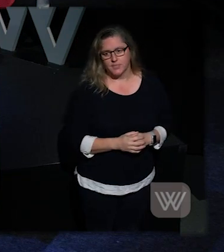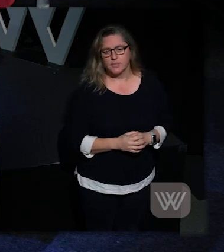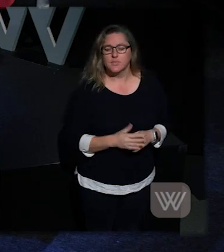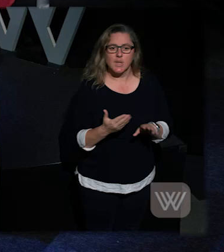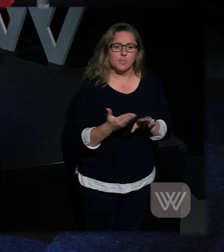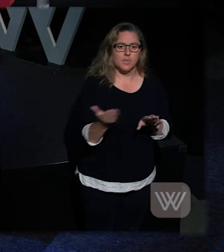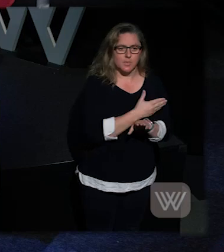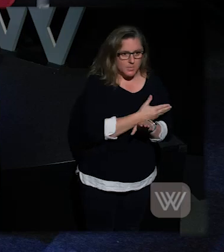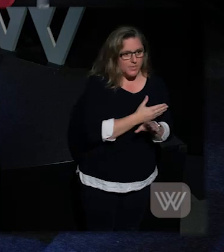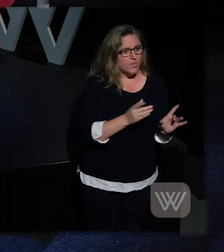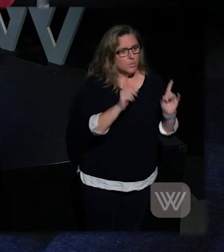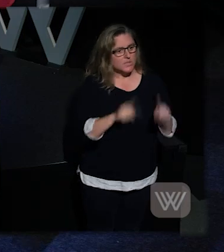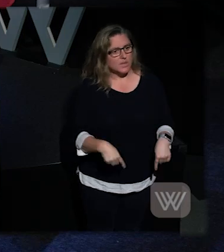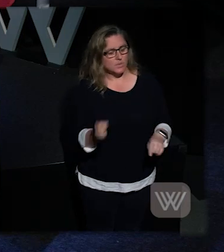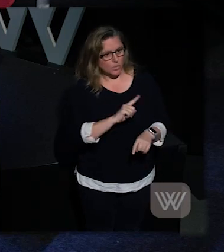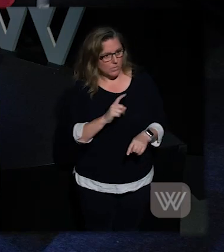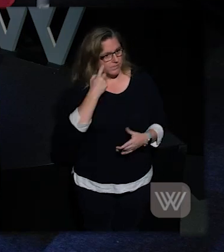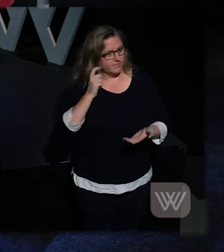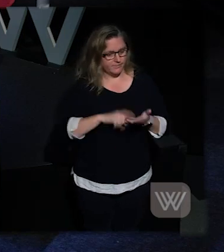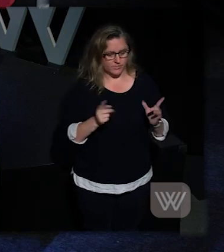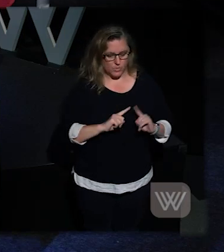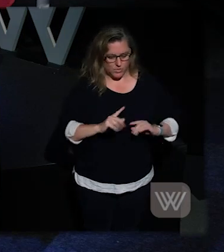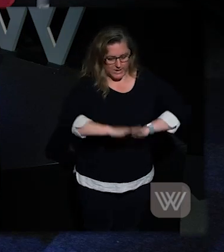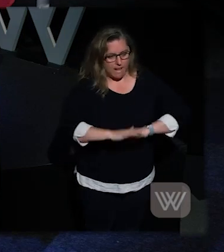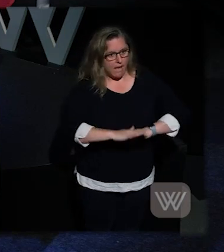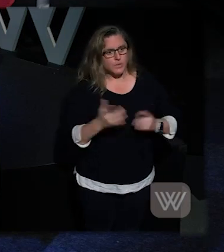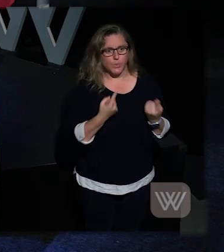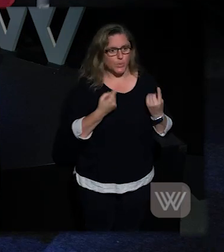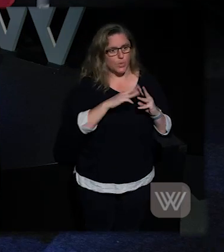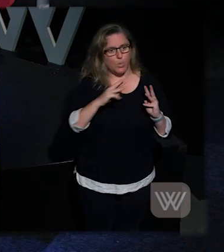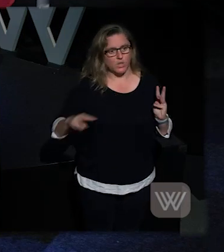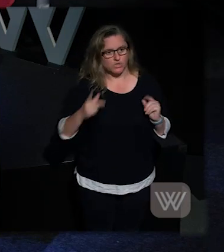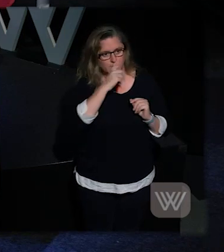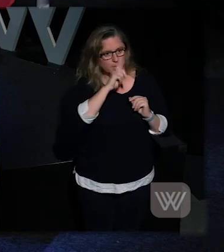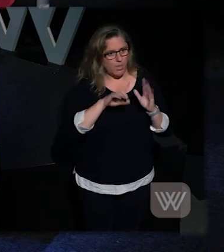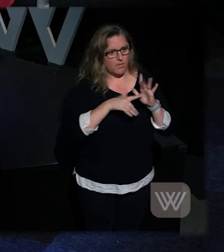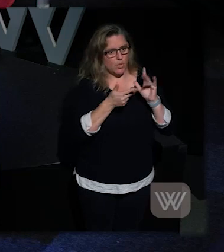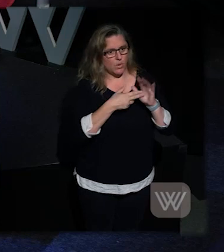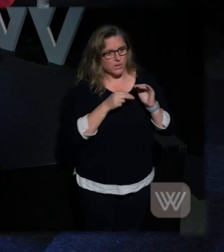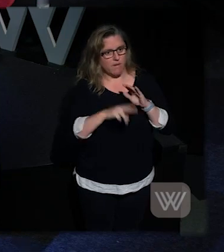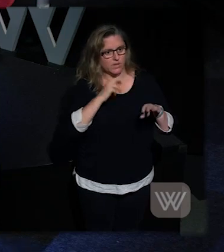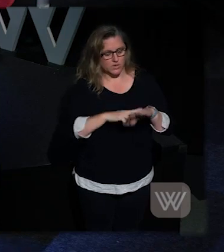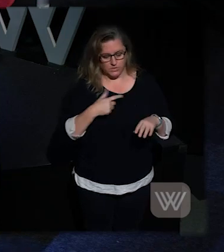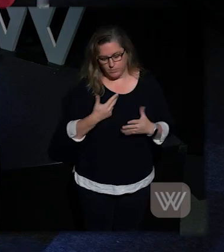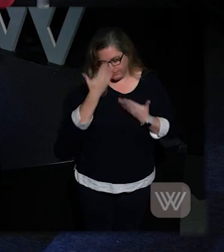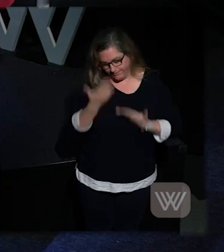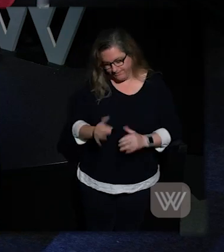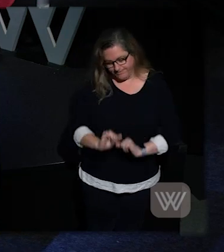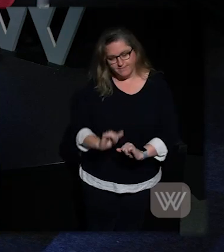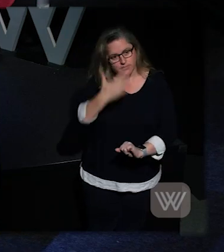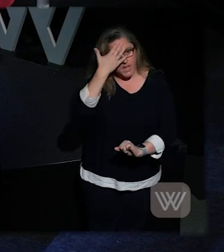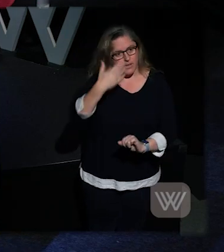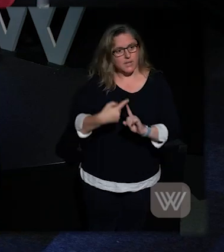Before we go any further, I'd like to acknowledge that we meet this evening on the lands of the Wurundjeri people of the Kulin Nation and pay my respects to